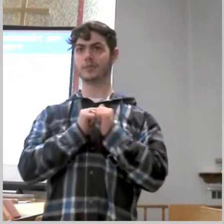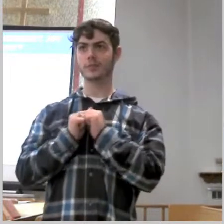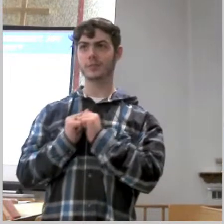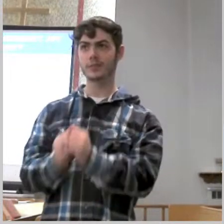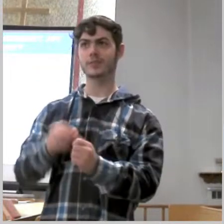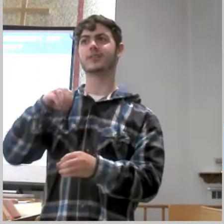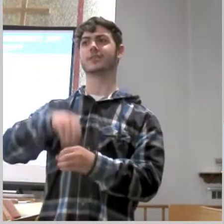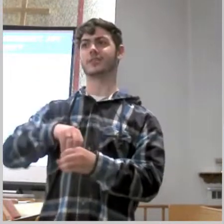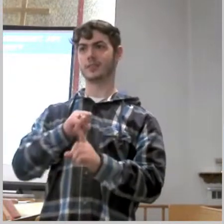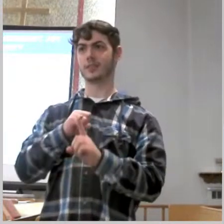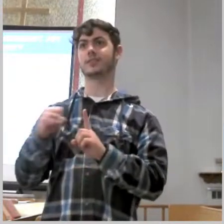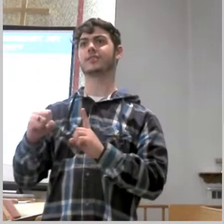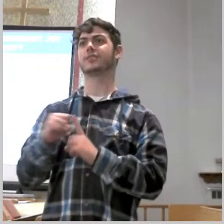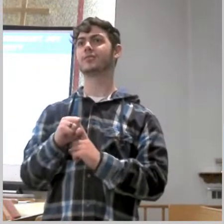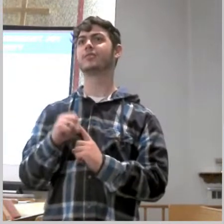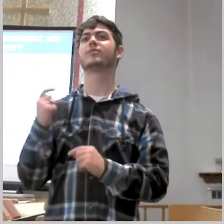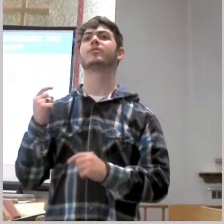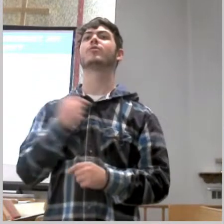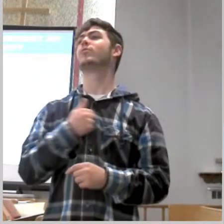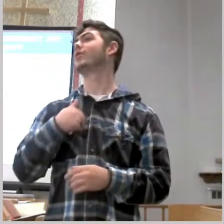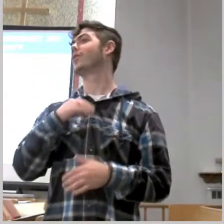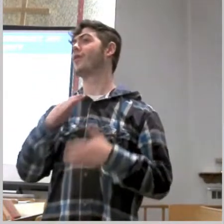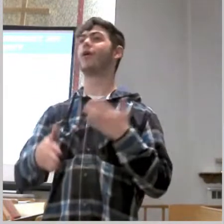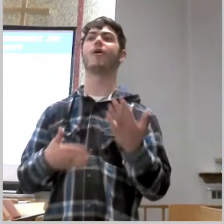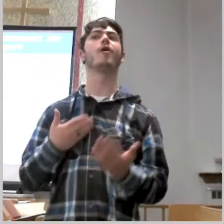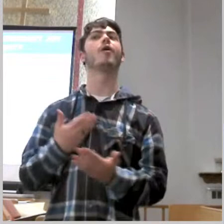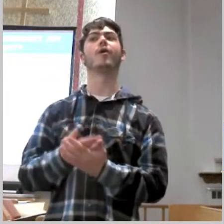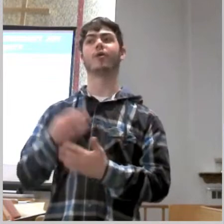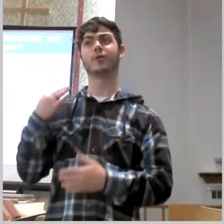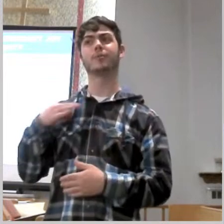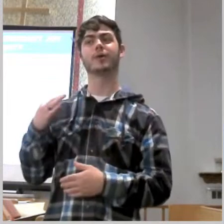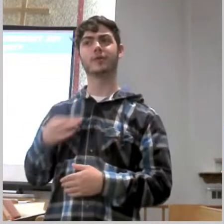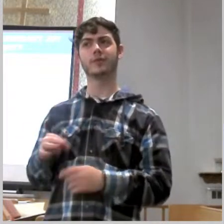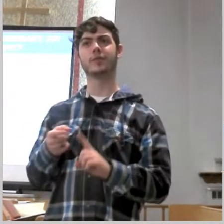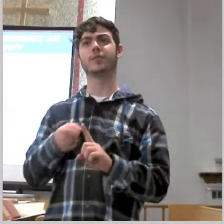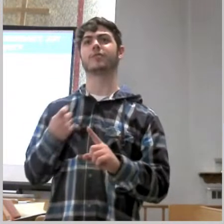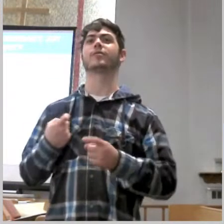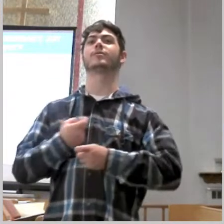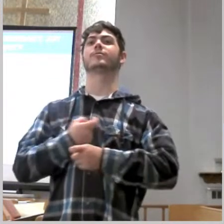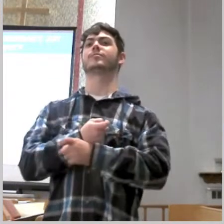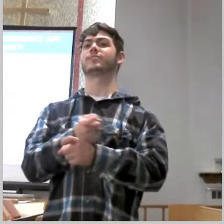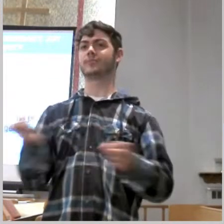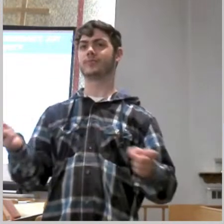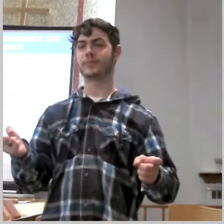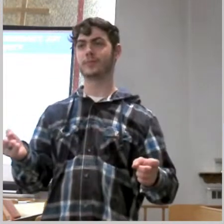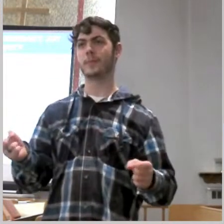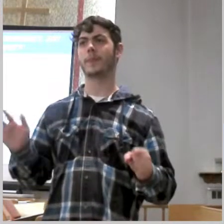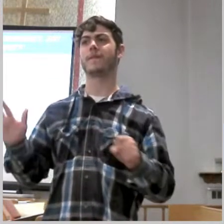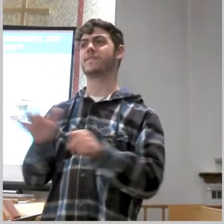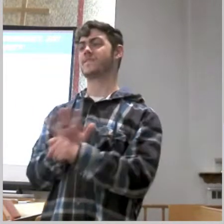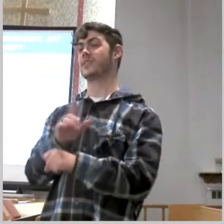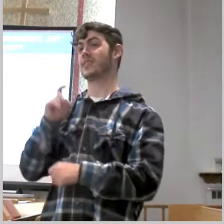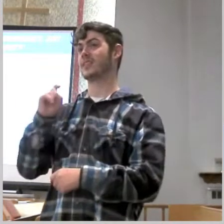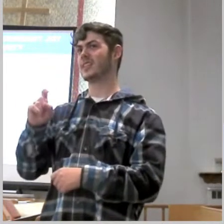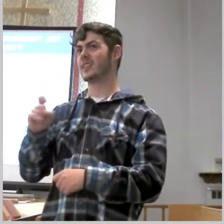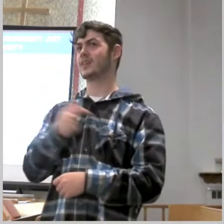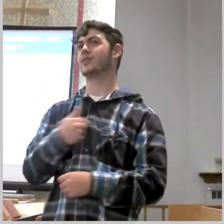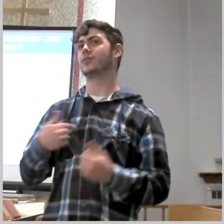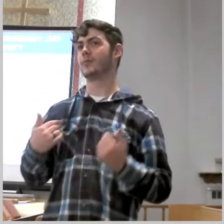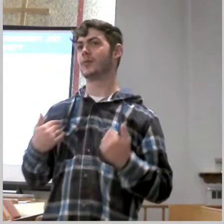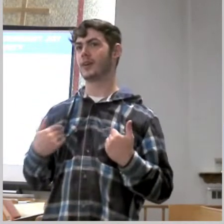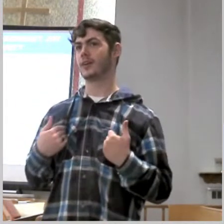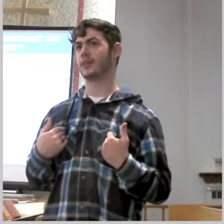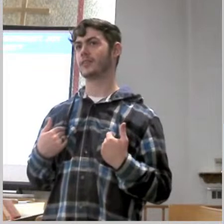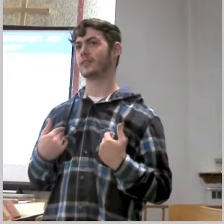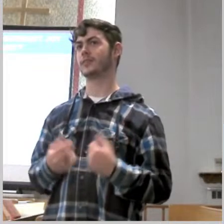collectively where we all will benefit from giving together to fulfill a need that we have. And in any of